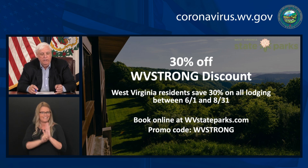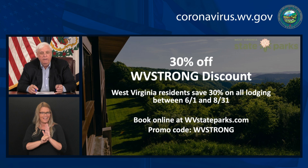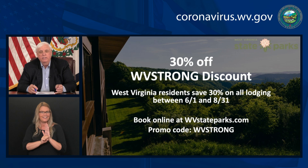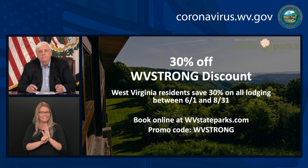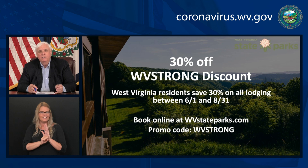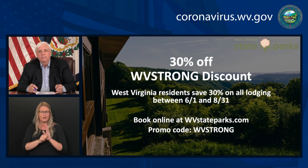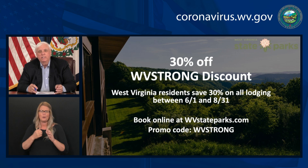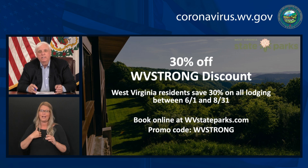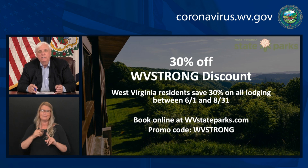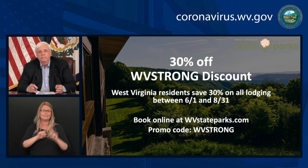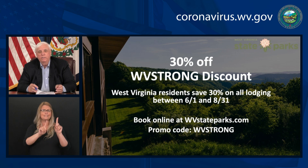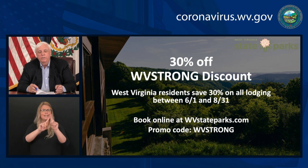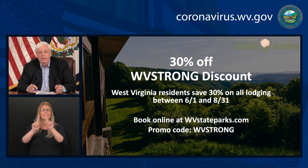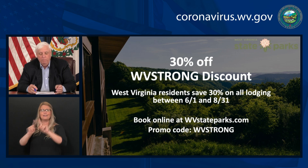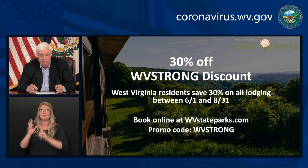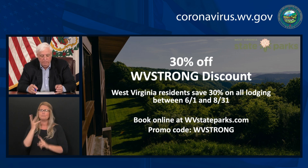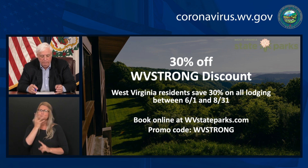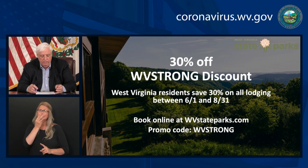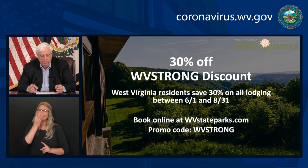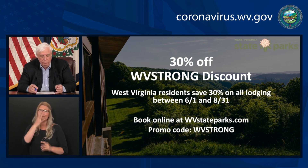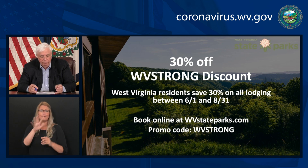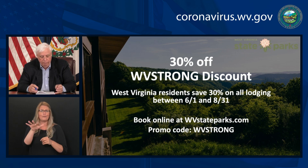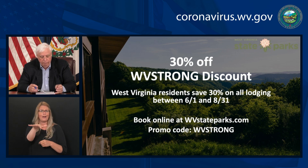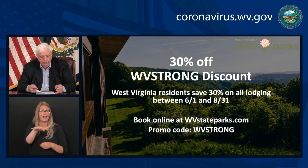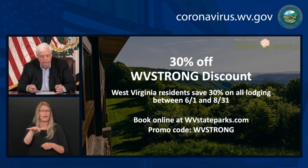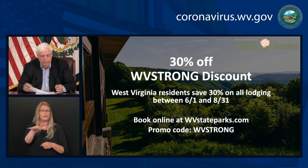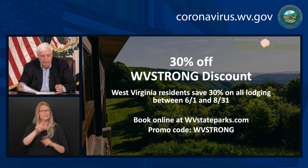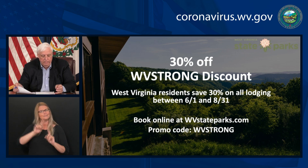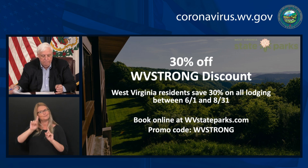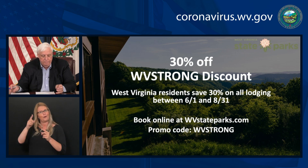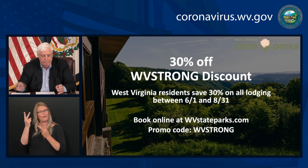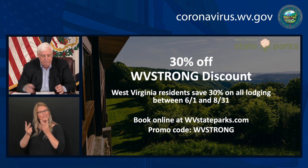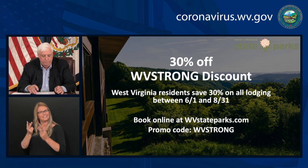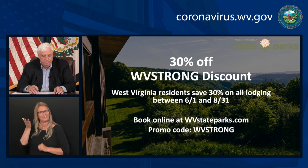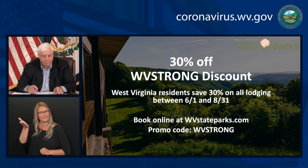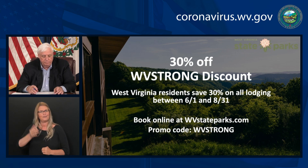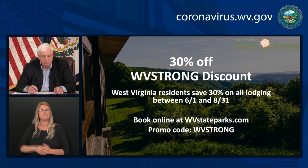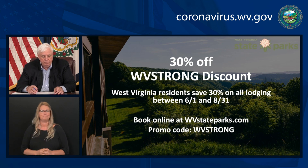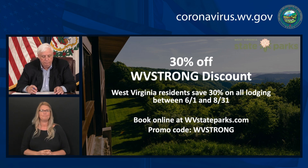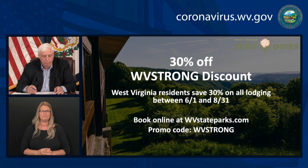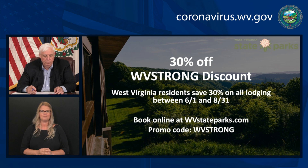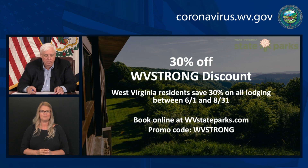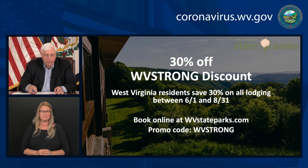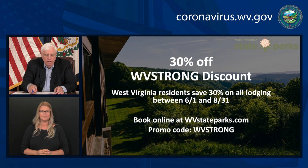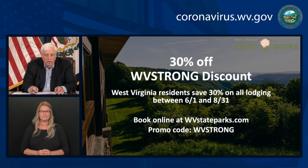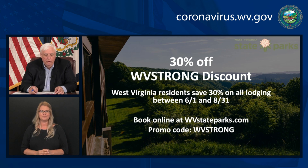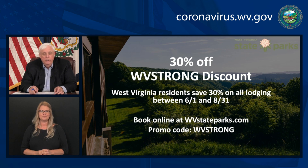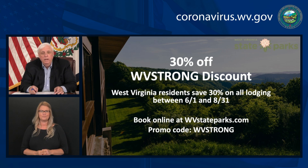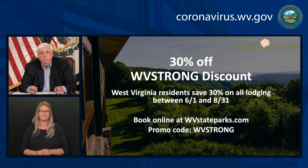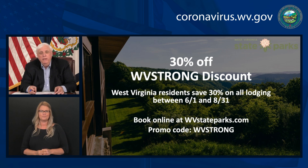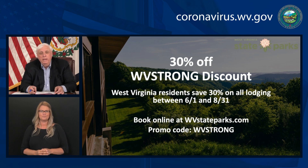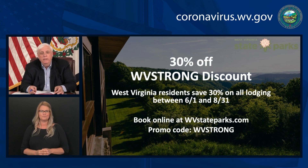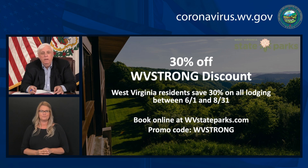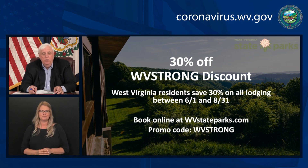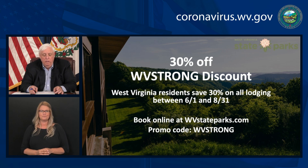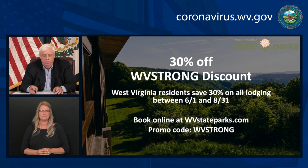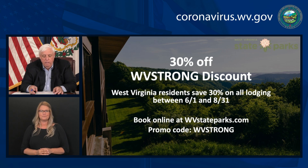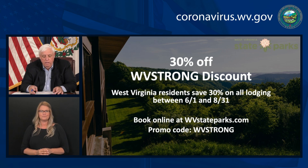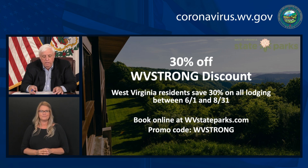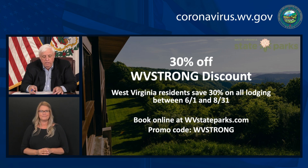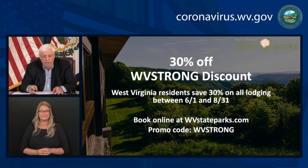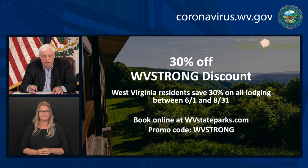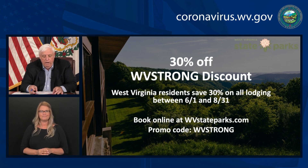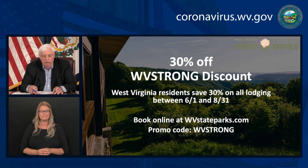different areas and everything that if you haven't been, go. On an update